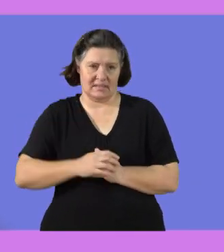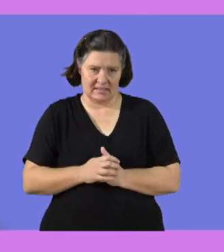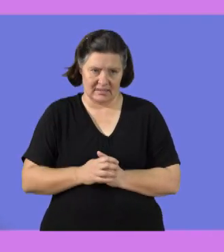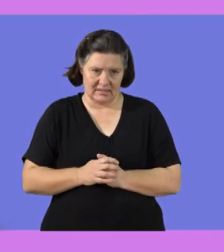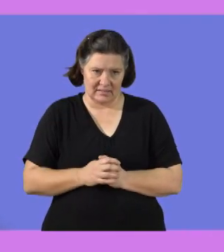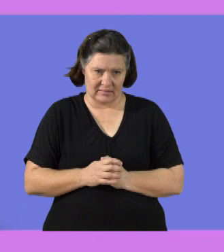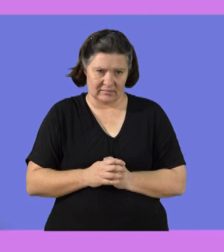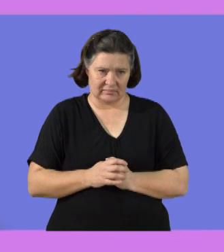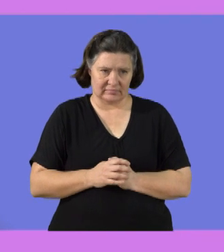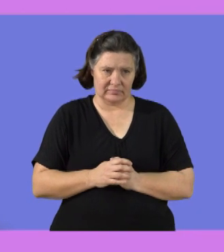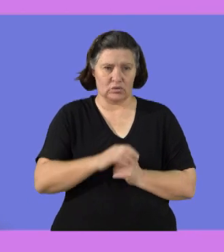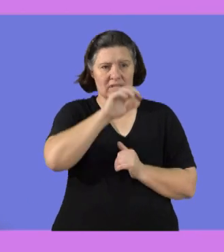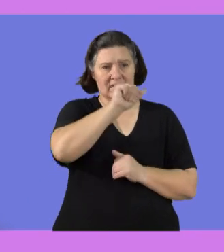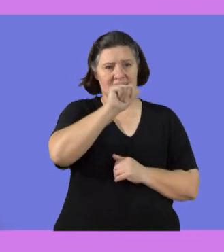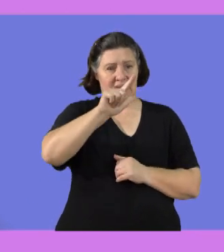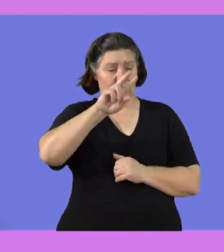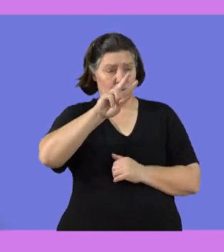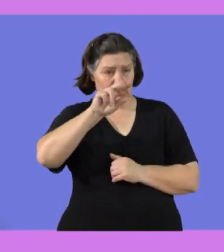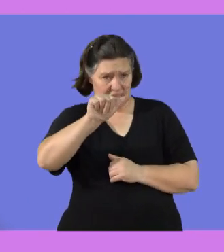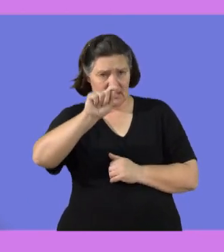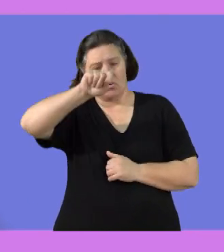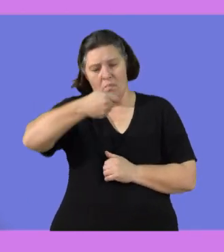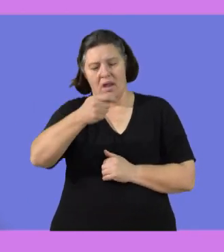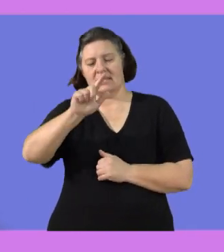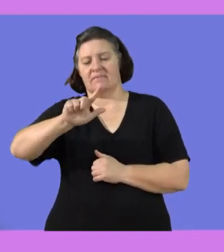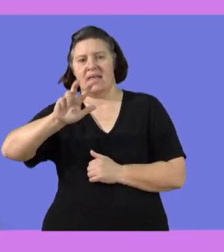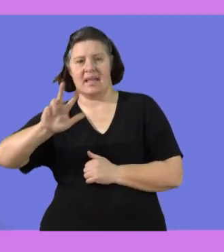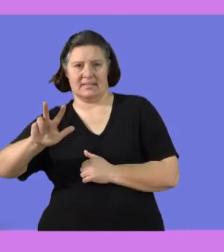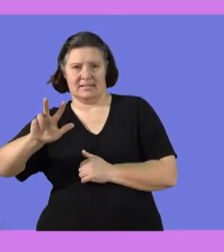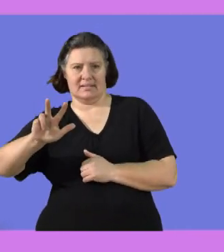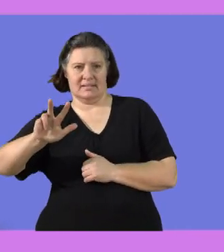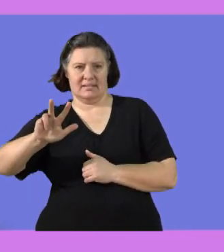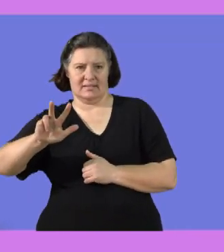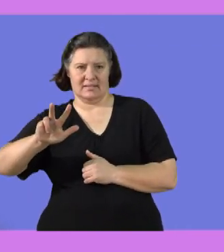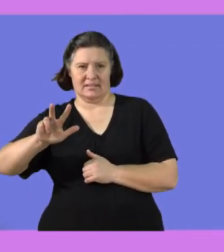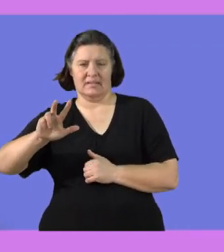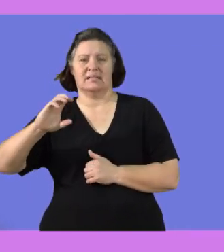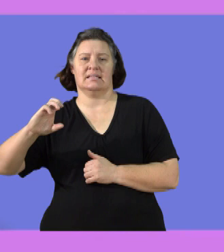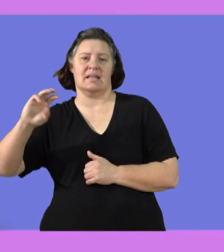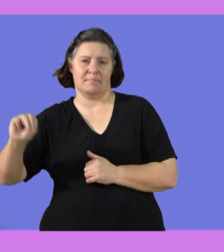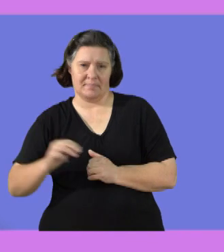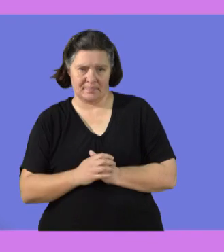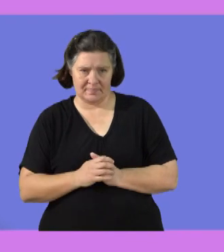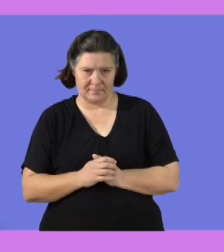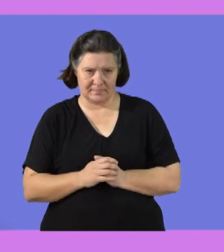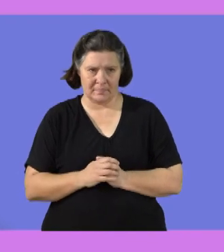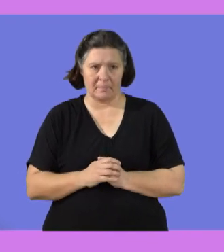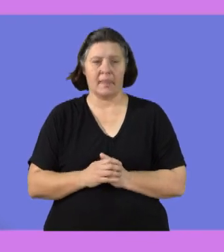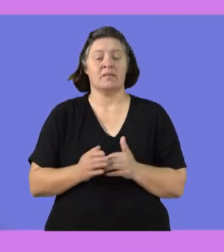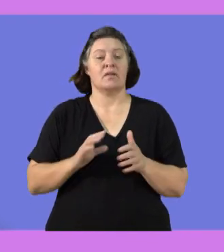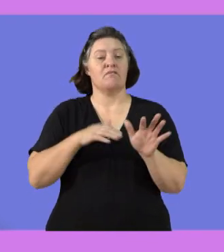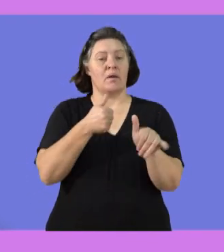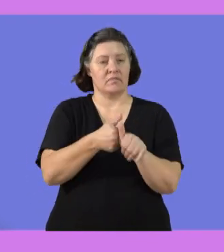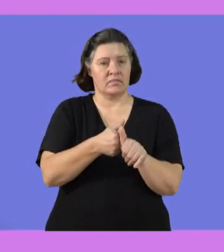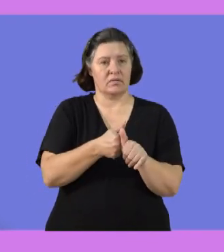6,726,78. So we've converted. Secondly, The question that is a follow-up, it